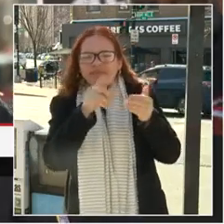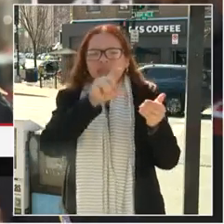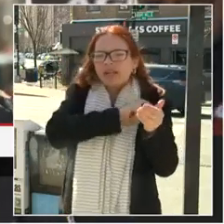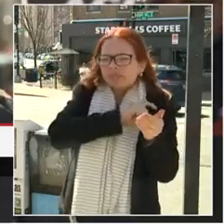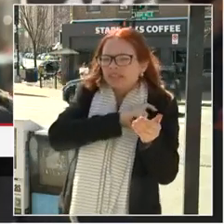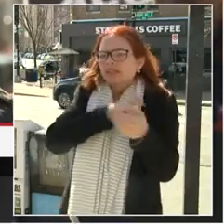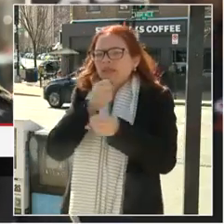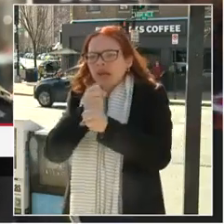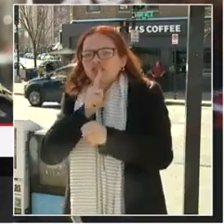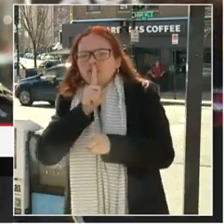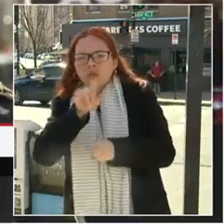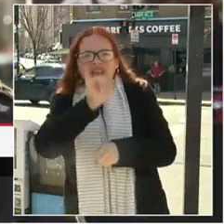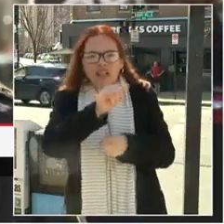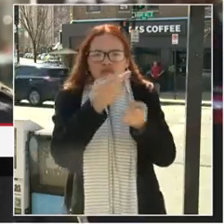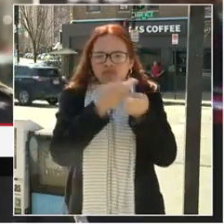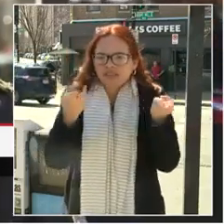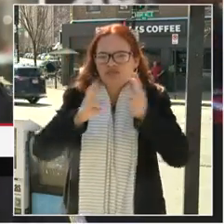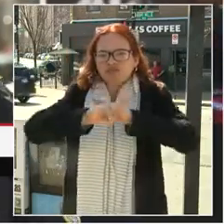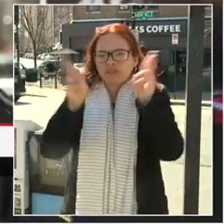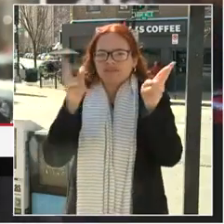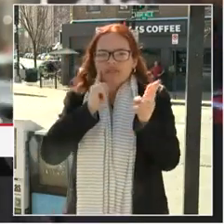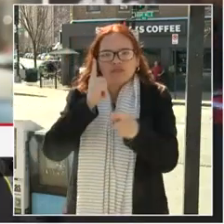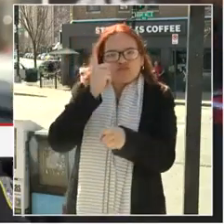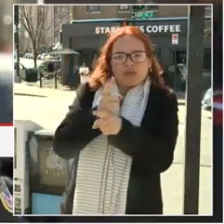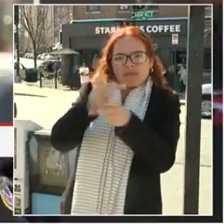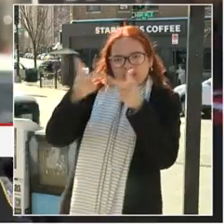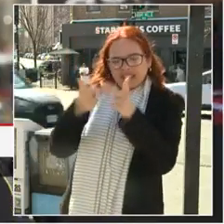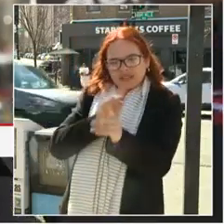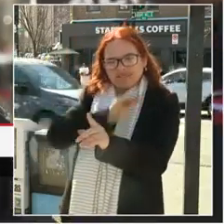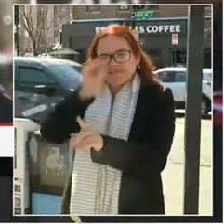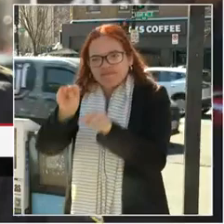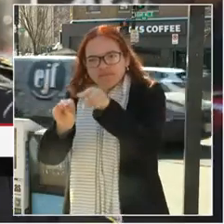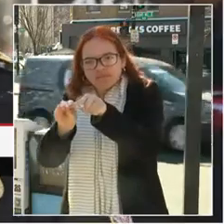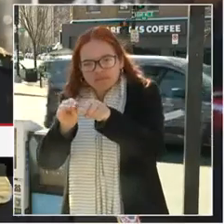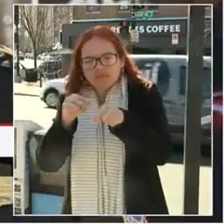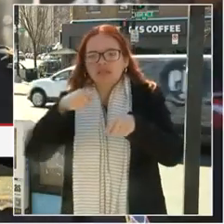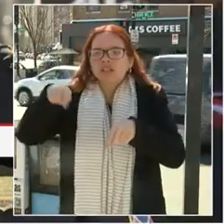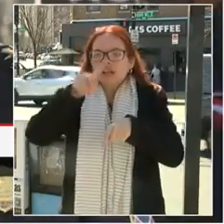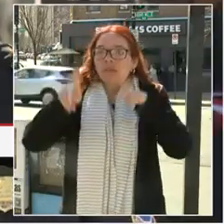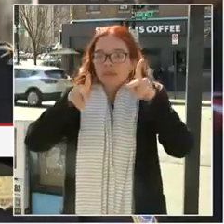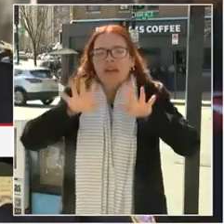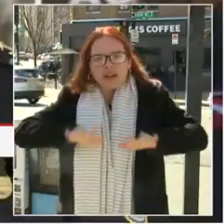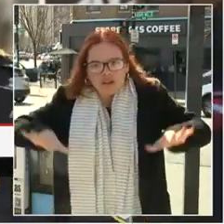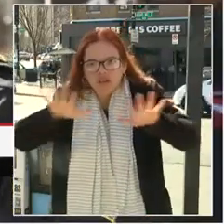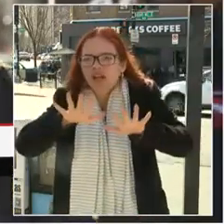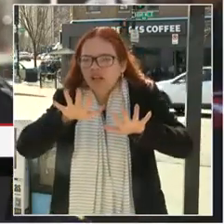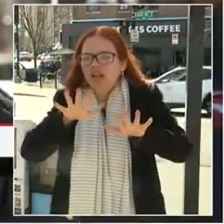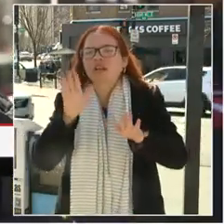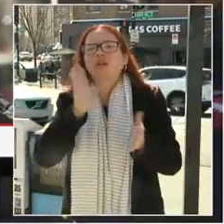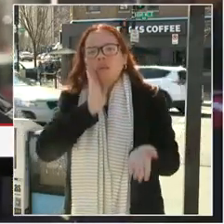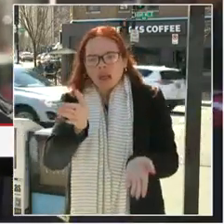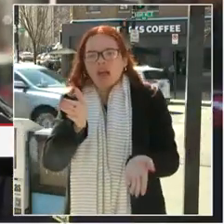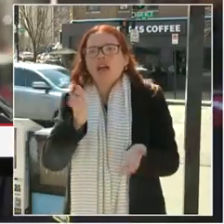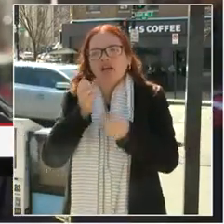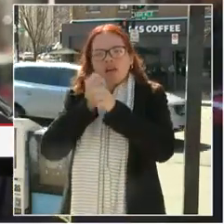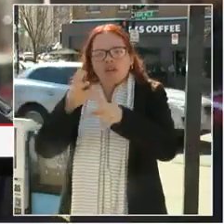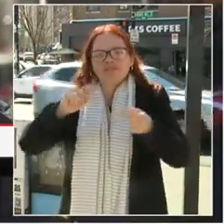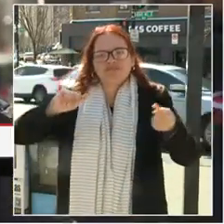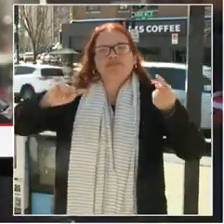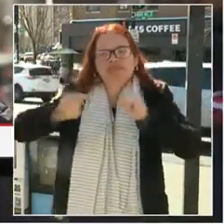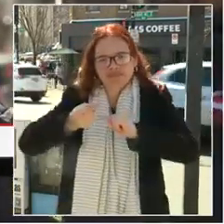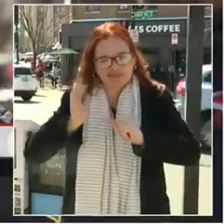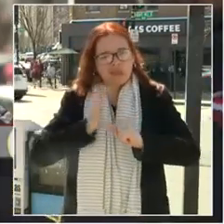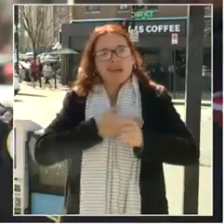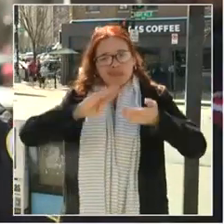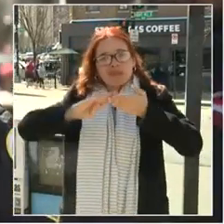resources in the right places. But even with that, there are people out there who continue to cause harm to our communities, and they need to be